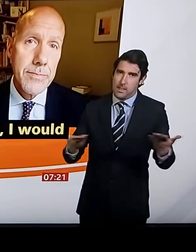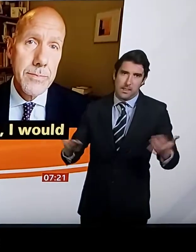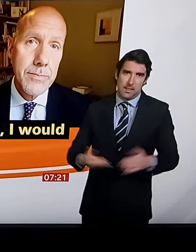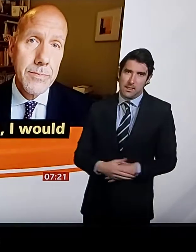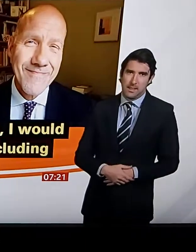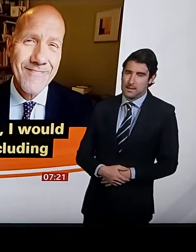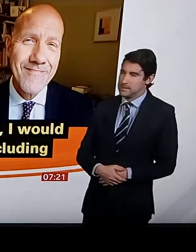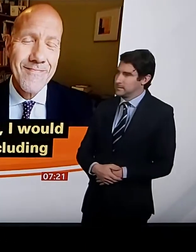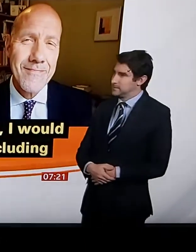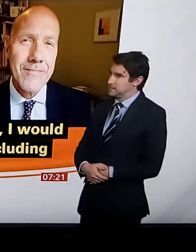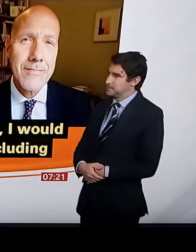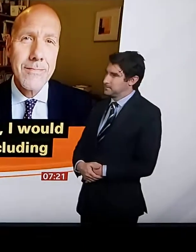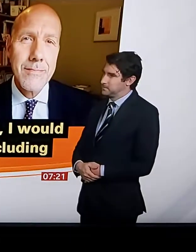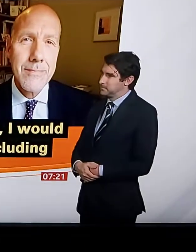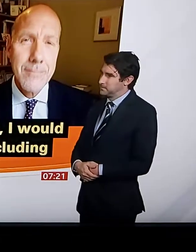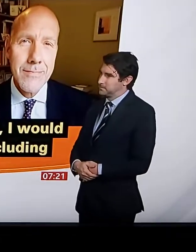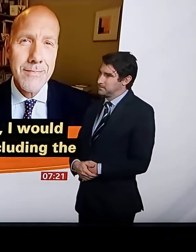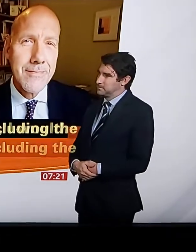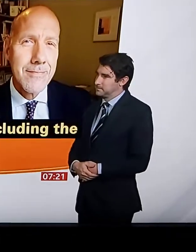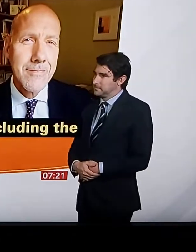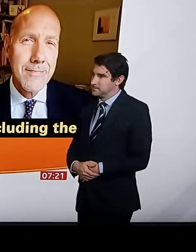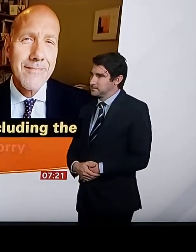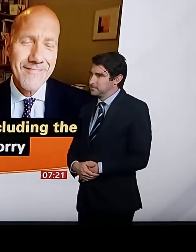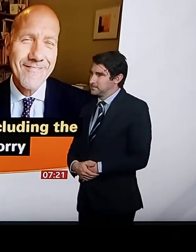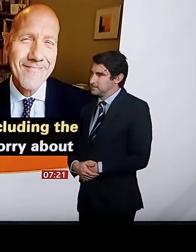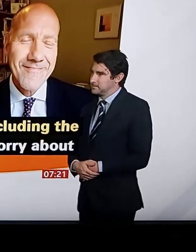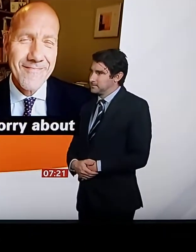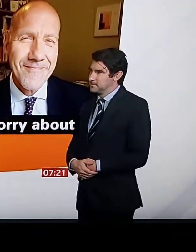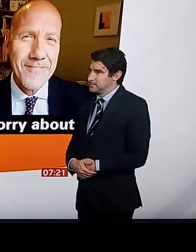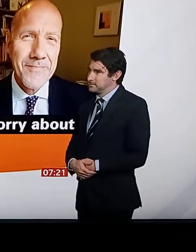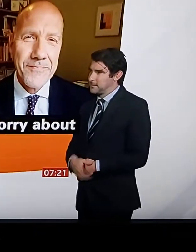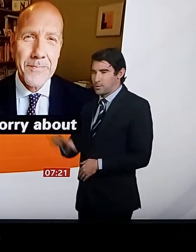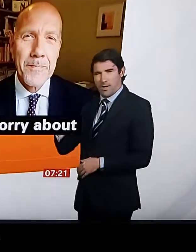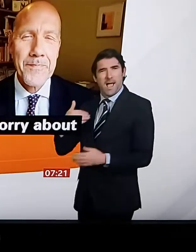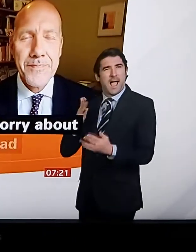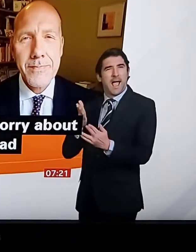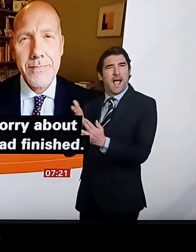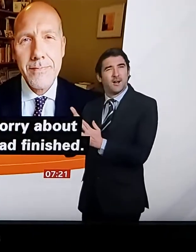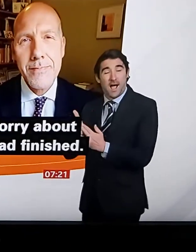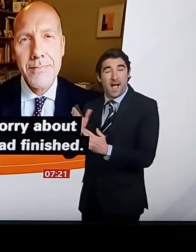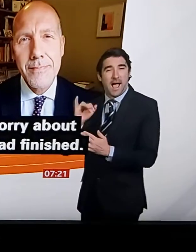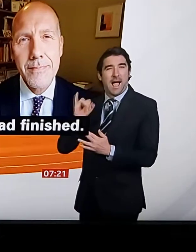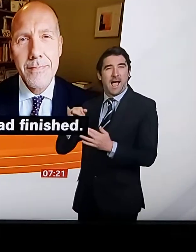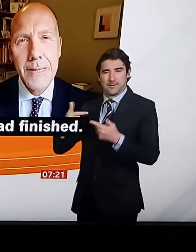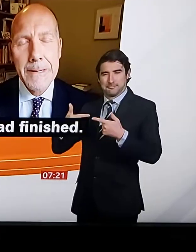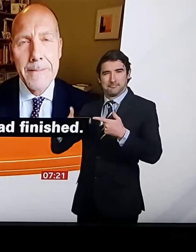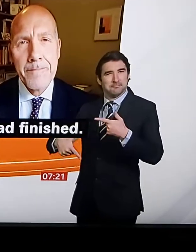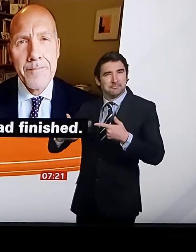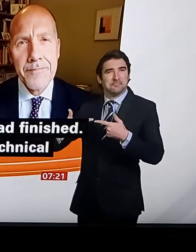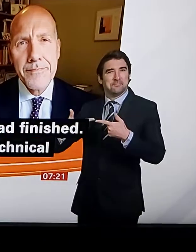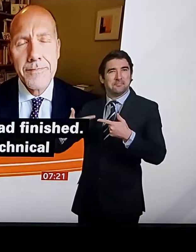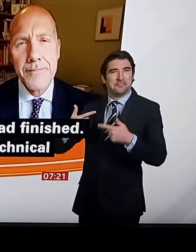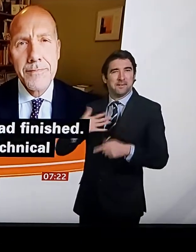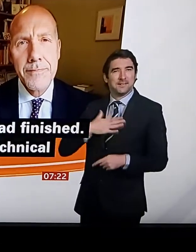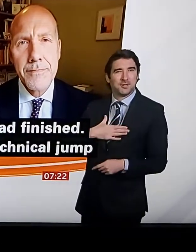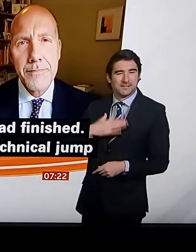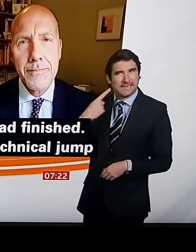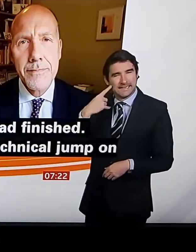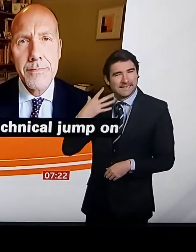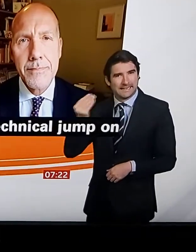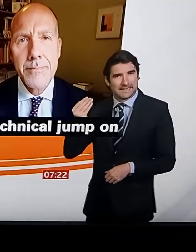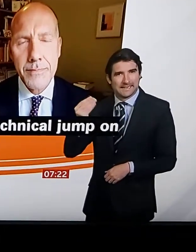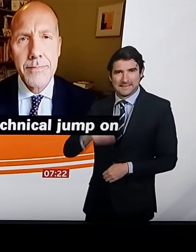Geoff. I thought you'd finished, but it was actually a slight technical jump on your line. Can I ask you, because I know you listened to those students there we were speaking